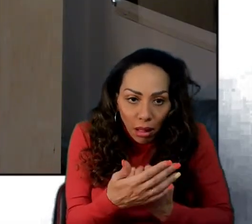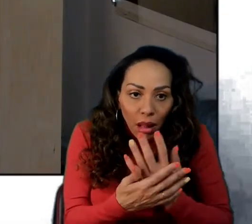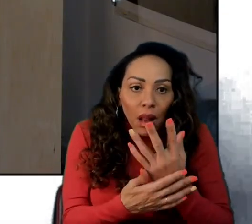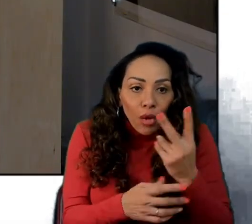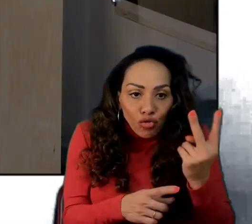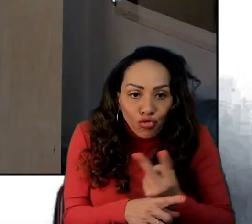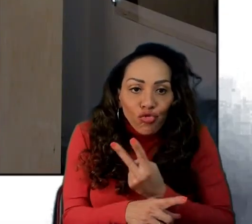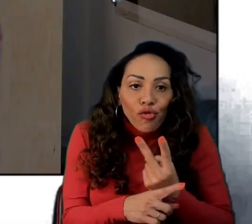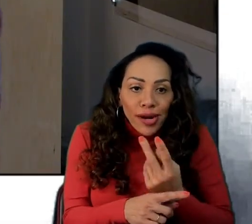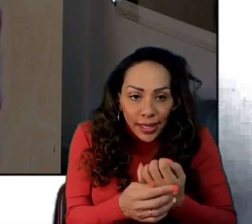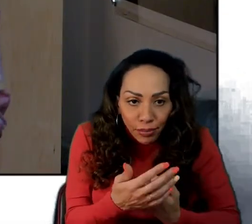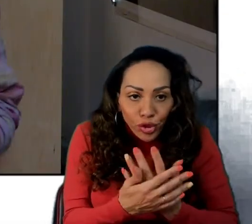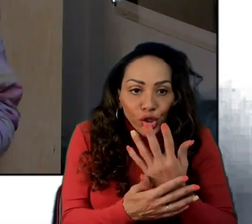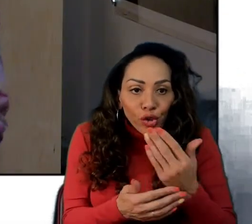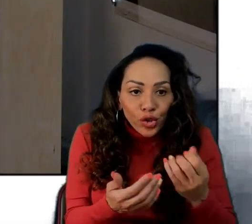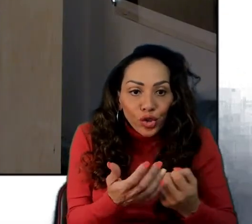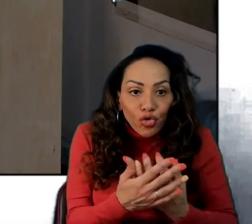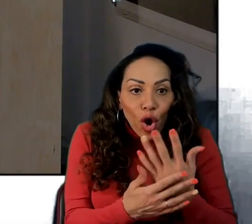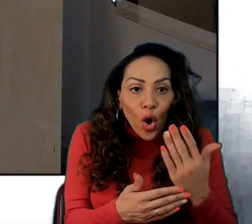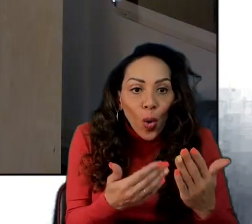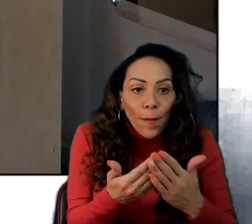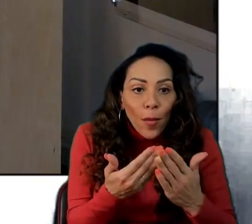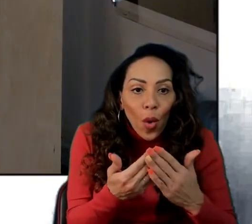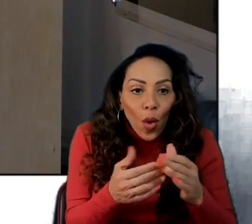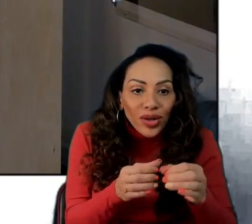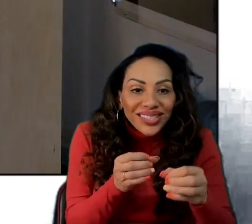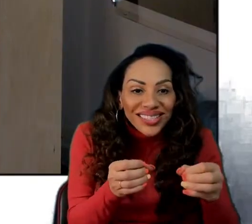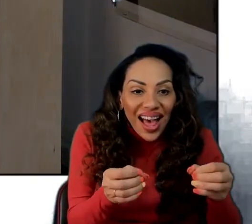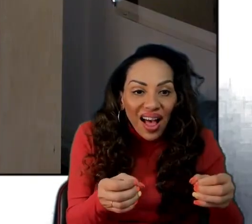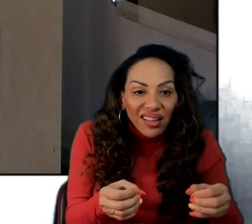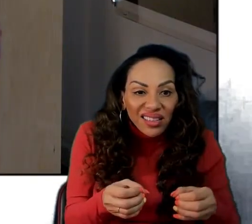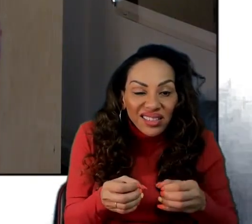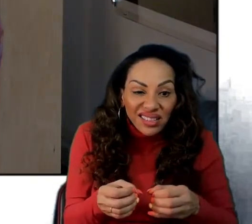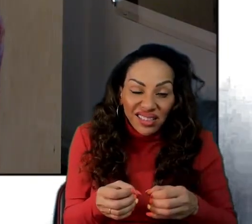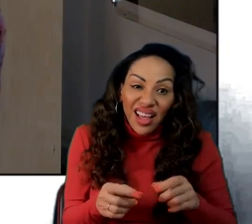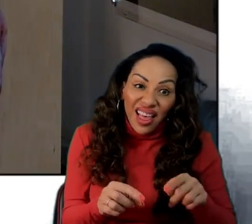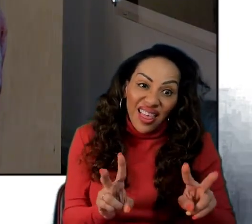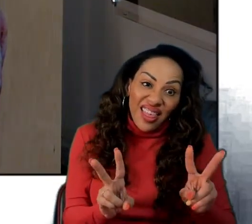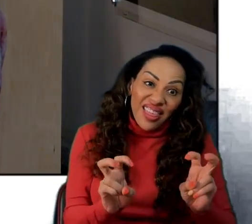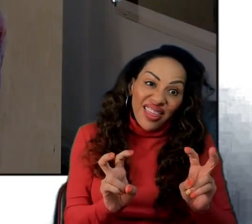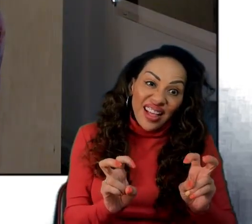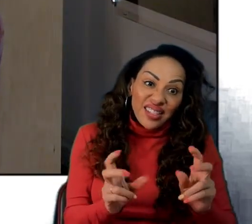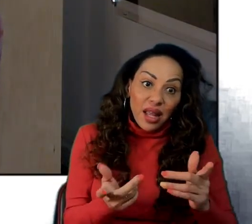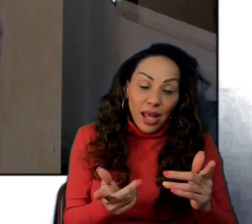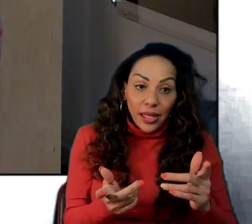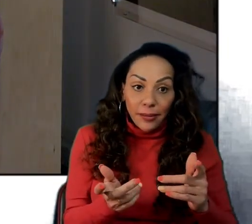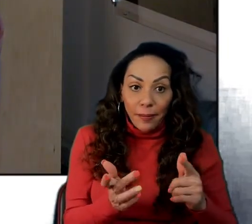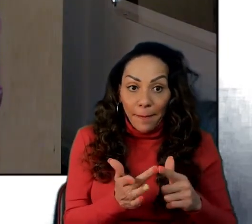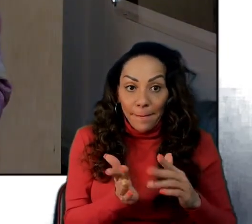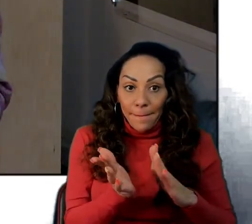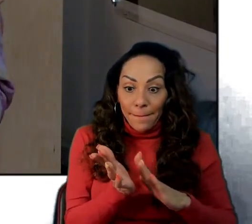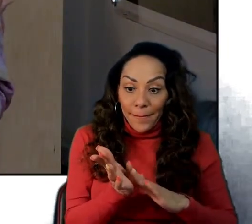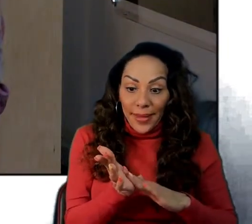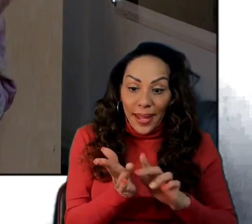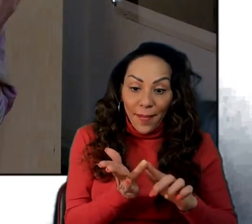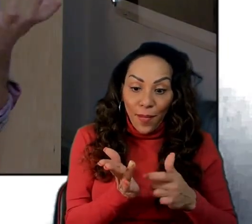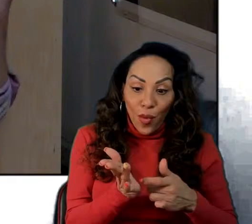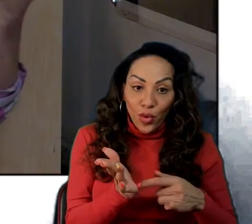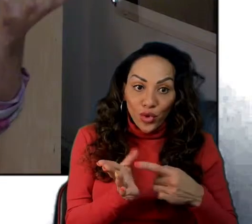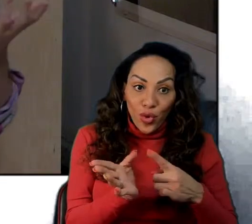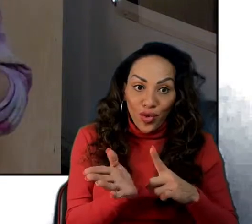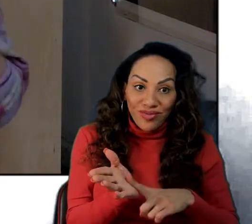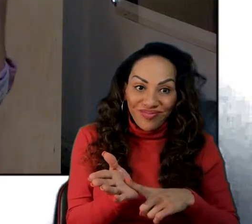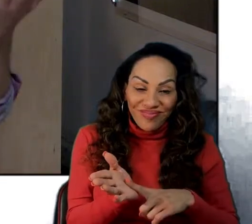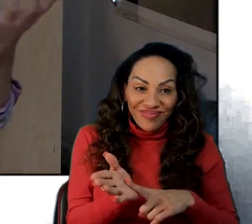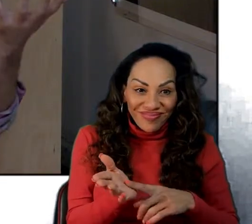reproducing cells. So it's kind of as close to immortal as you get, I suppose. And so like the culture that we got, the